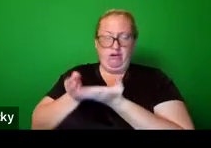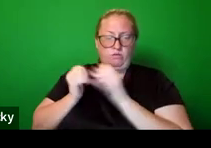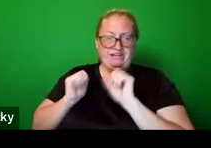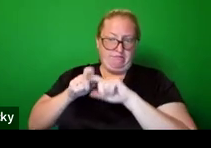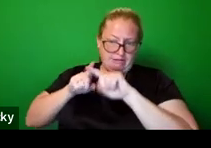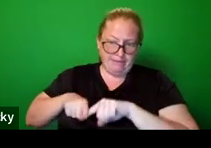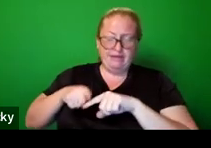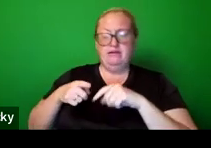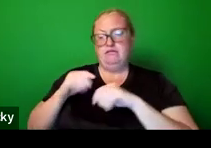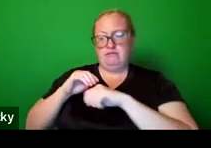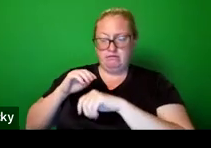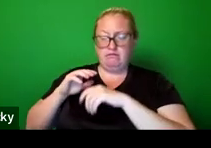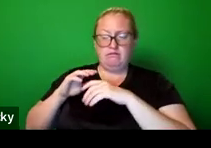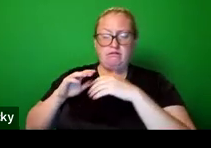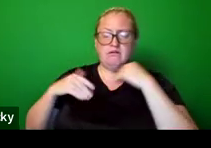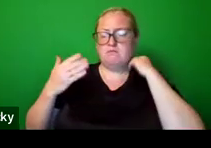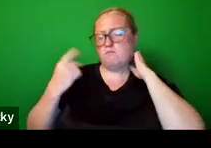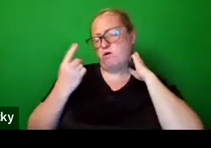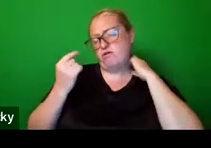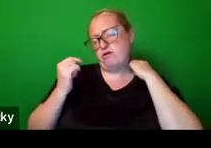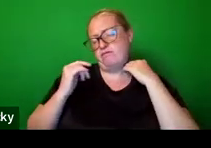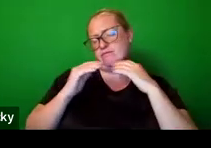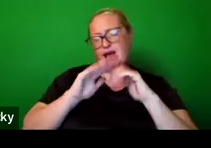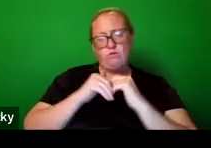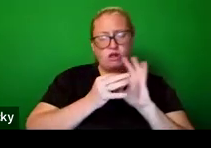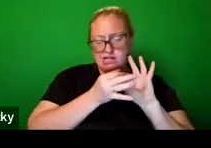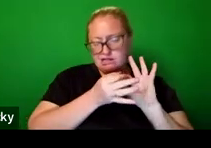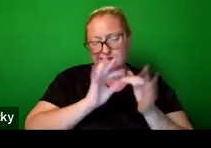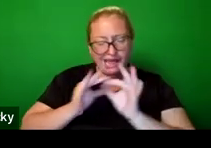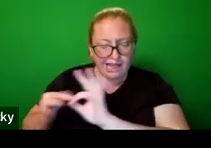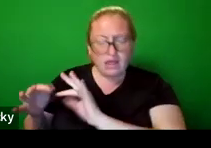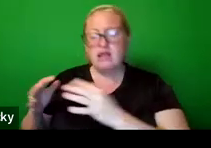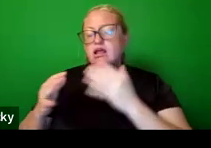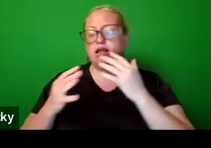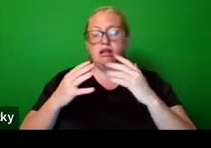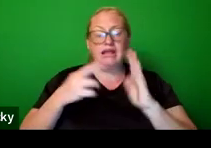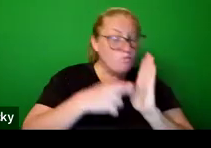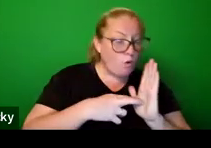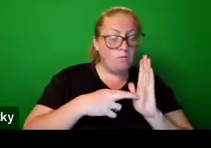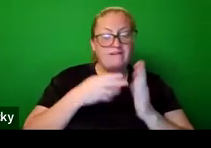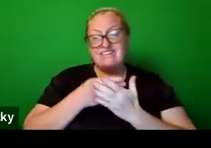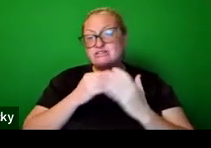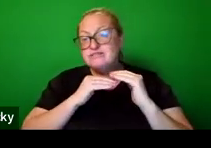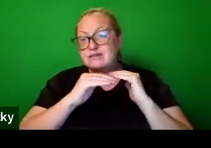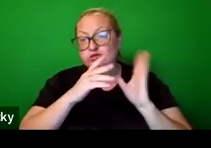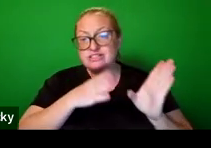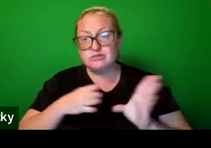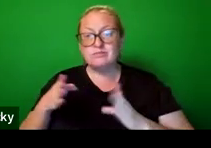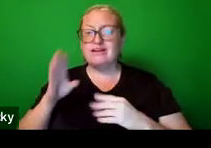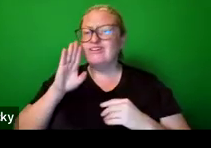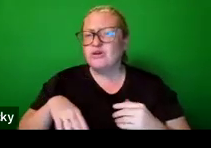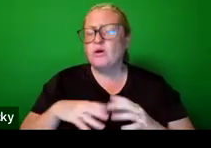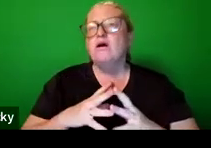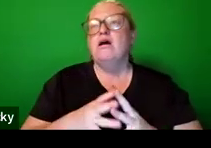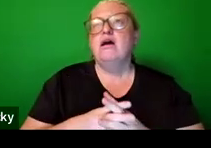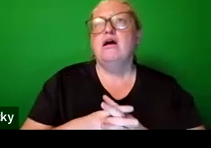I guess I'm wondering about the interconnectedness of all of that, you know, the enrollment, the fiscal stabilization plan, you know,